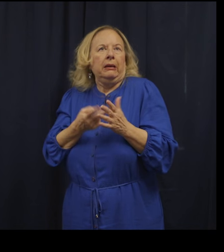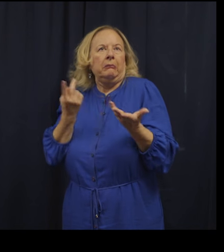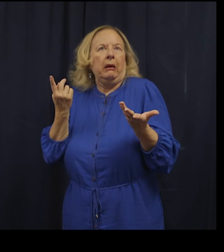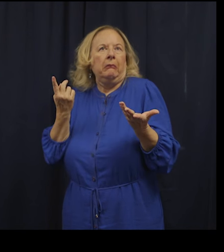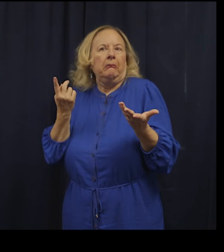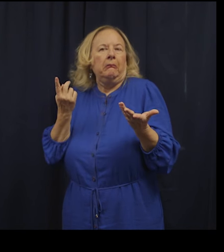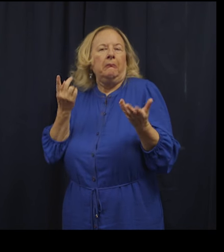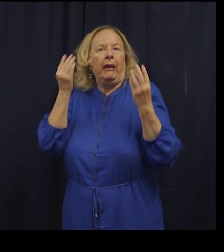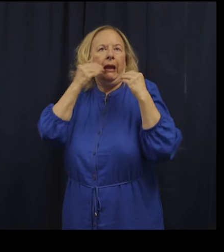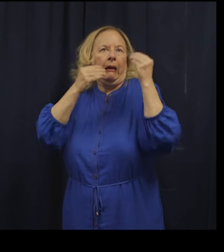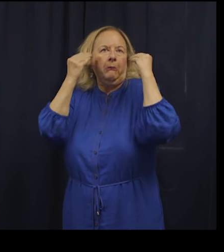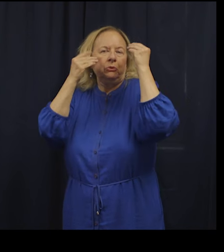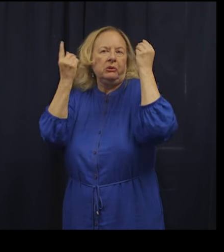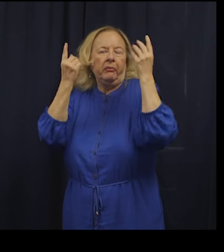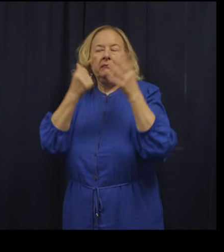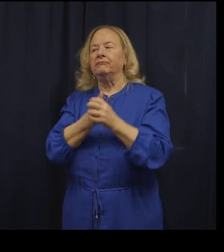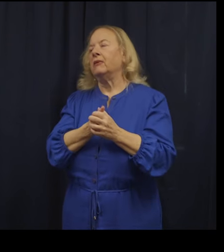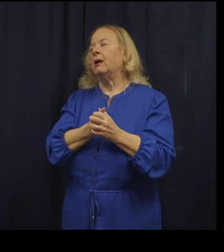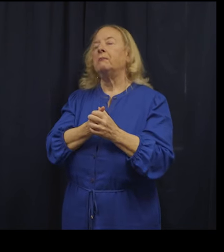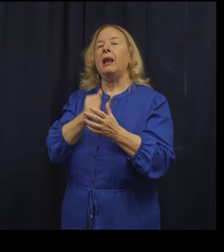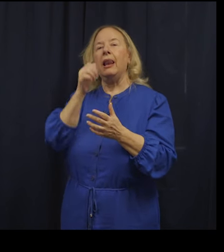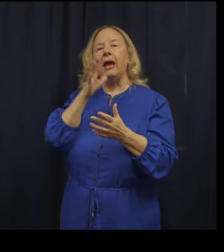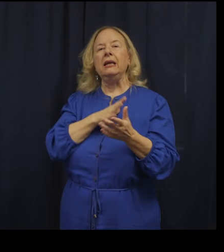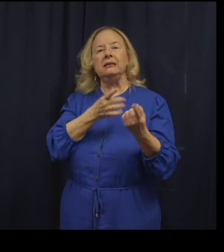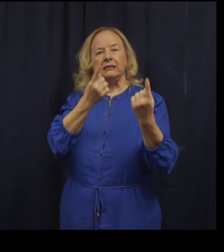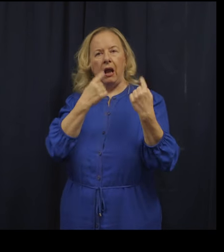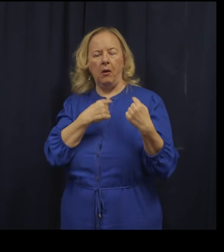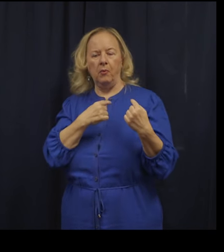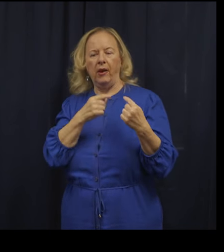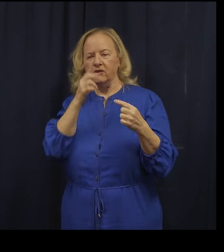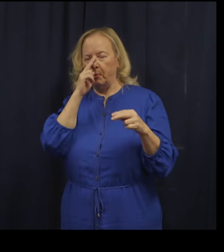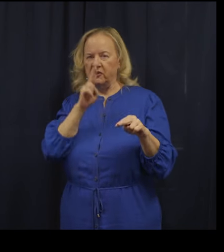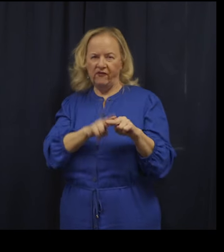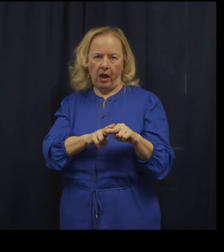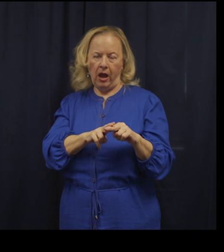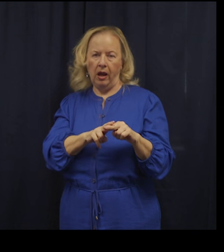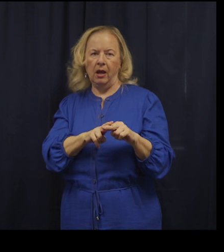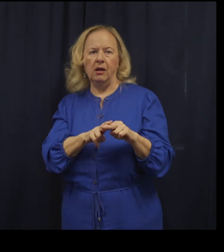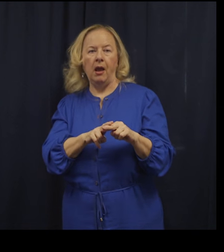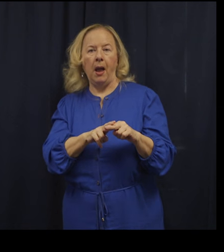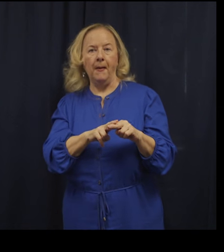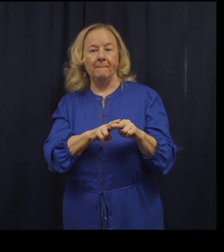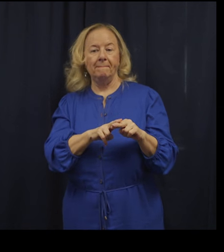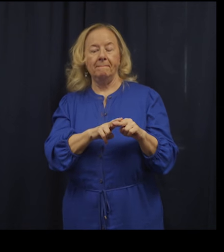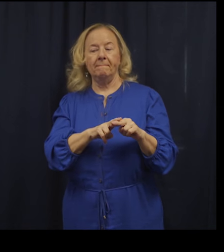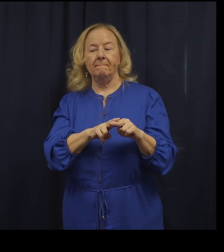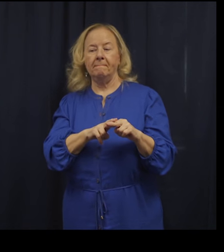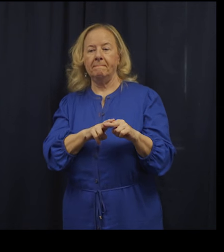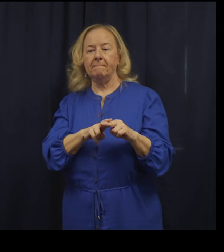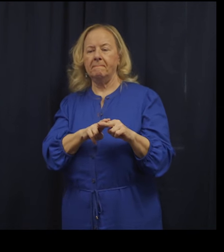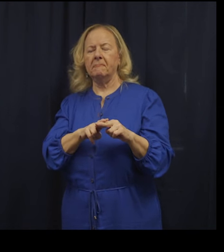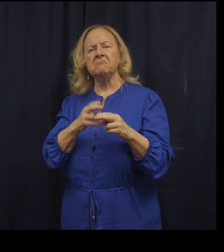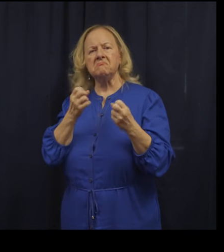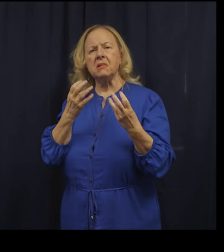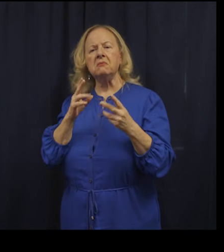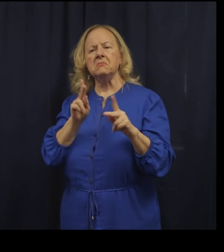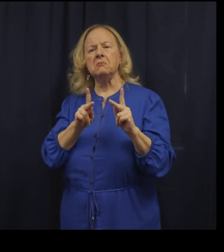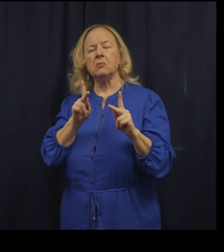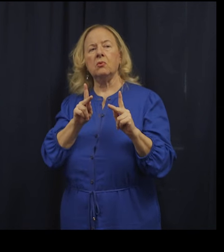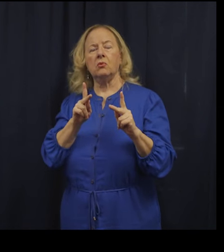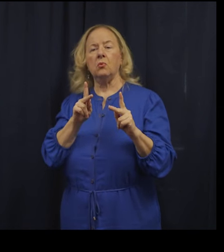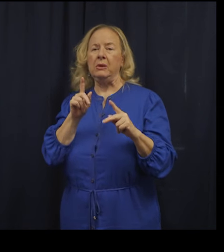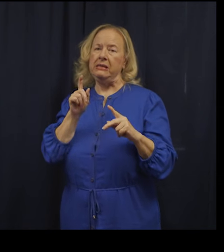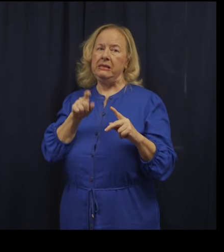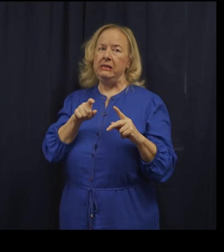fun. Bring our makeup. So we'll find out. But ladies, come. We've got so much fun for you. We've got a good number. And also, we